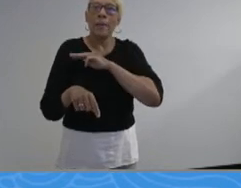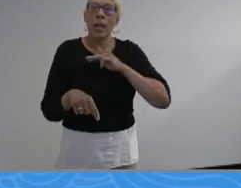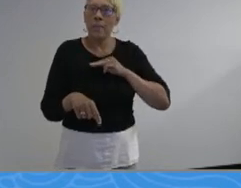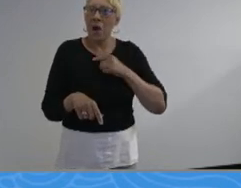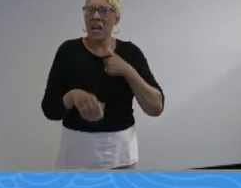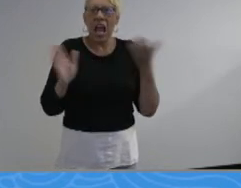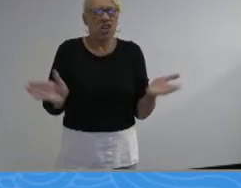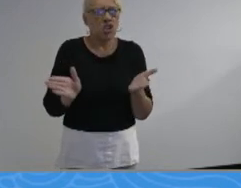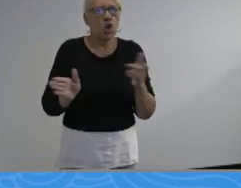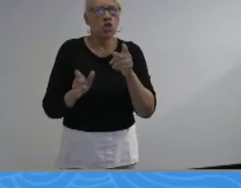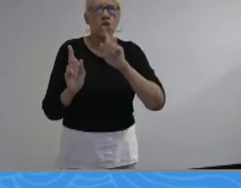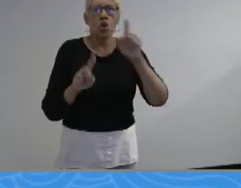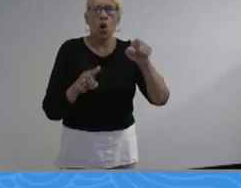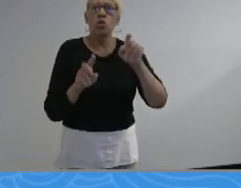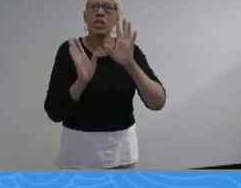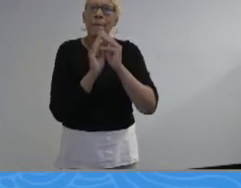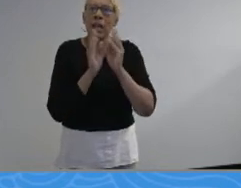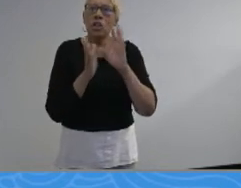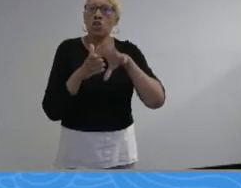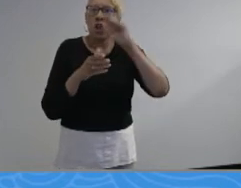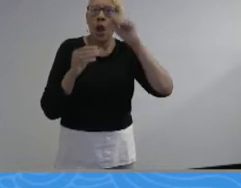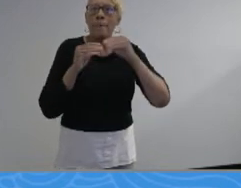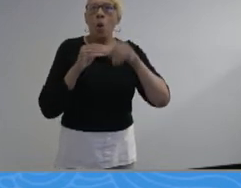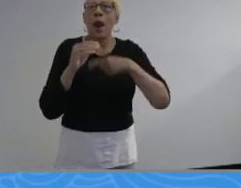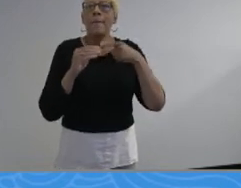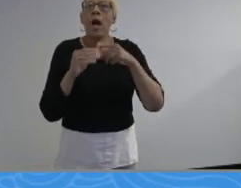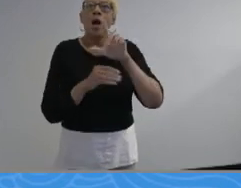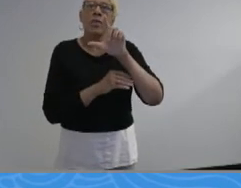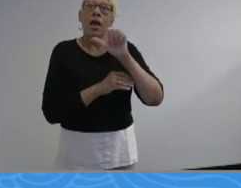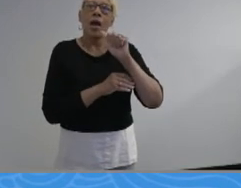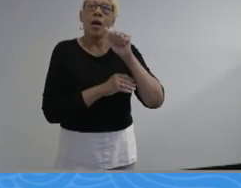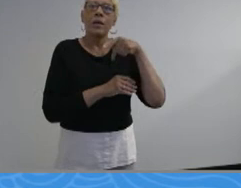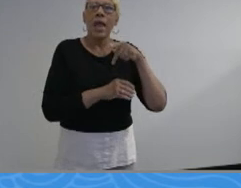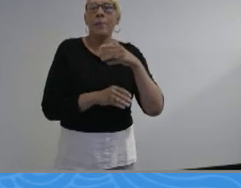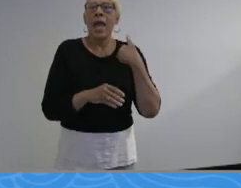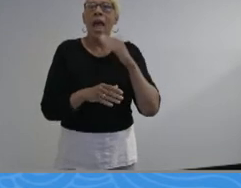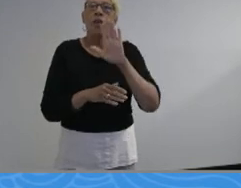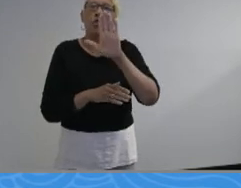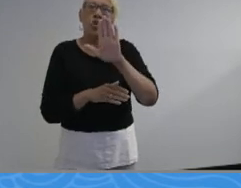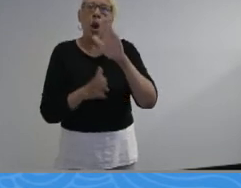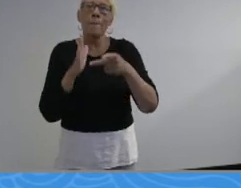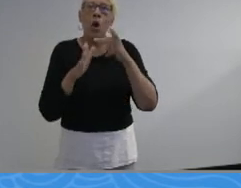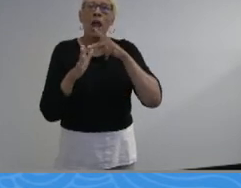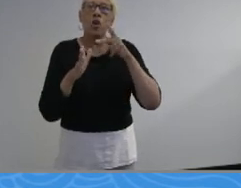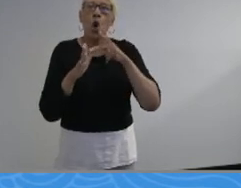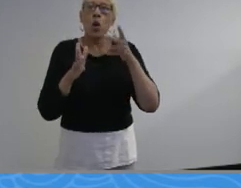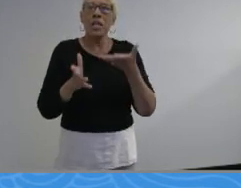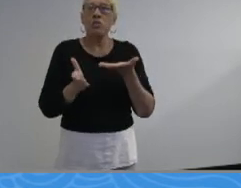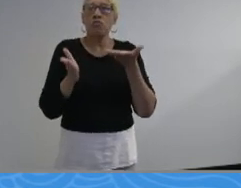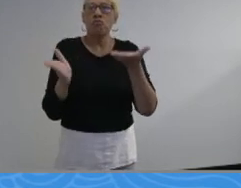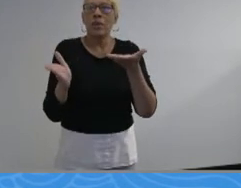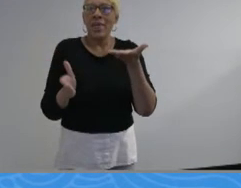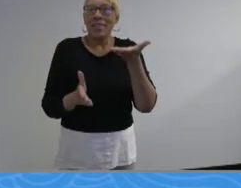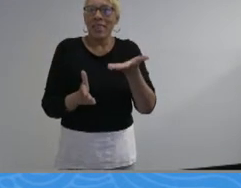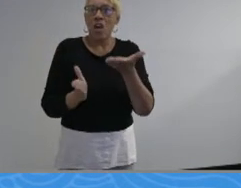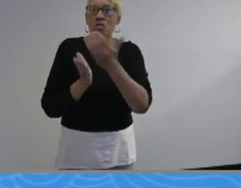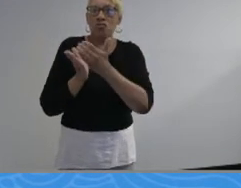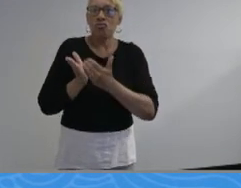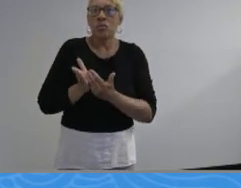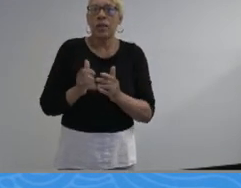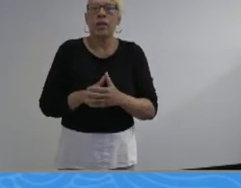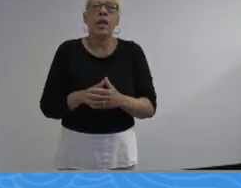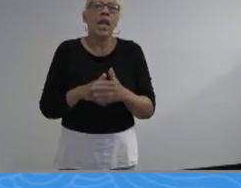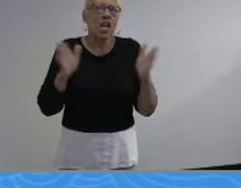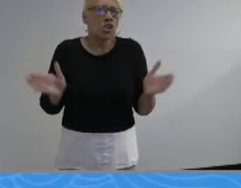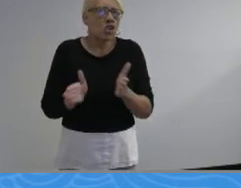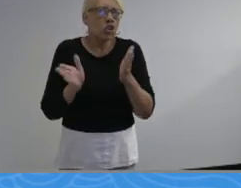these meetings to learn more about the LCAP, to put your priorities, your community's priorities on the table there. And just want to